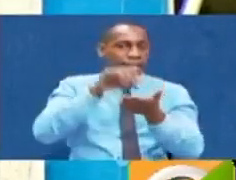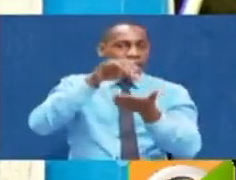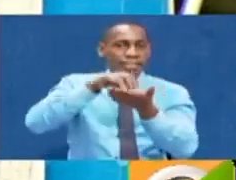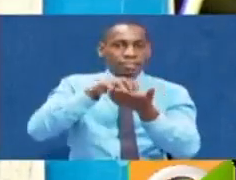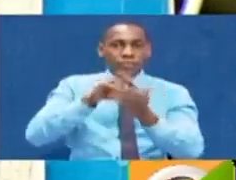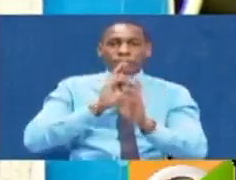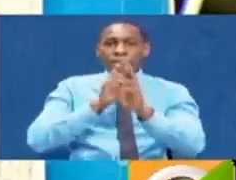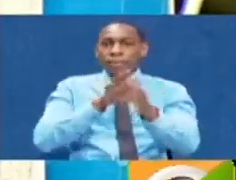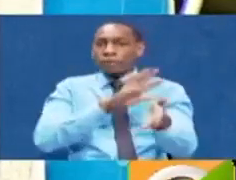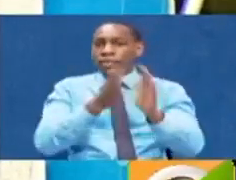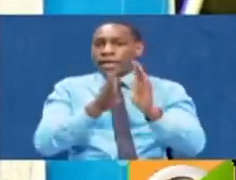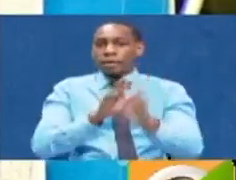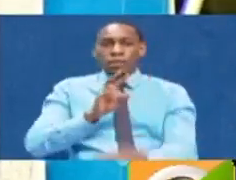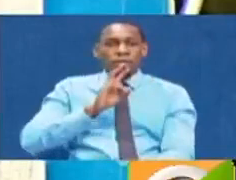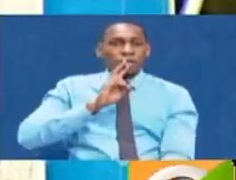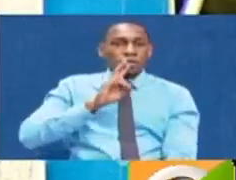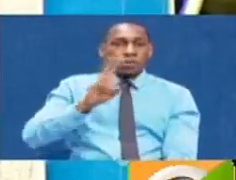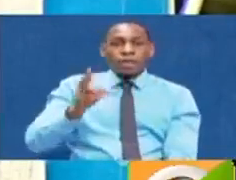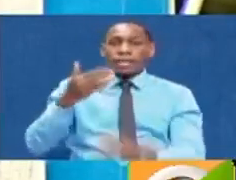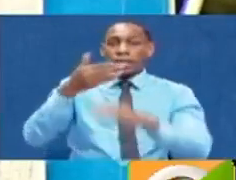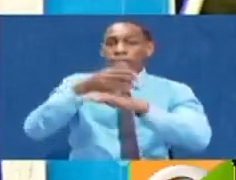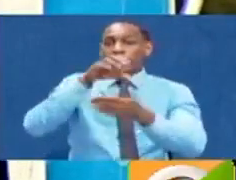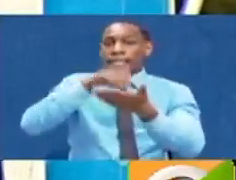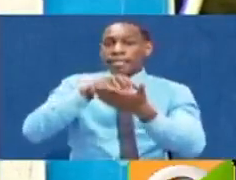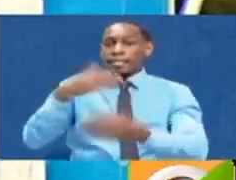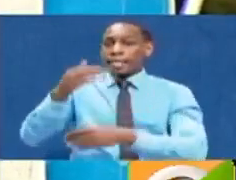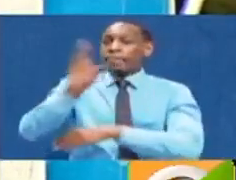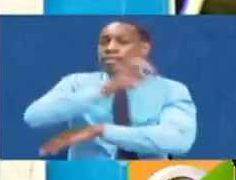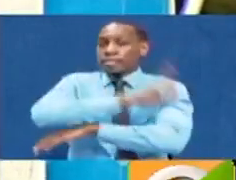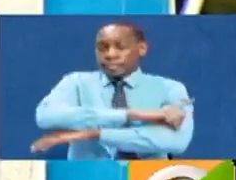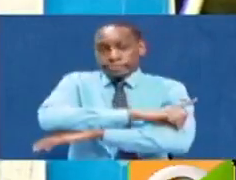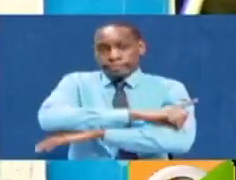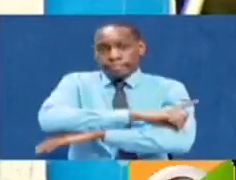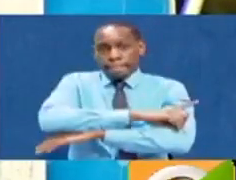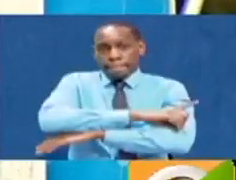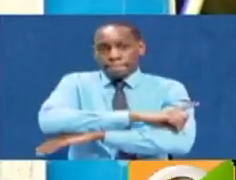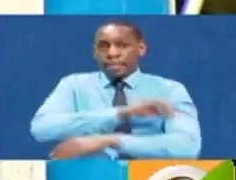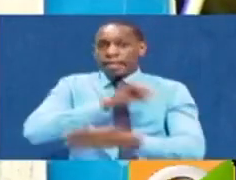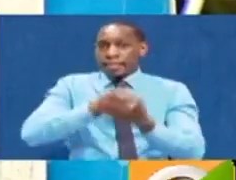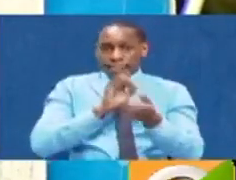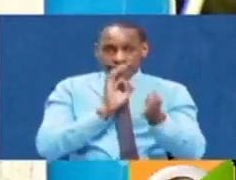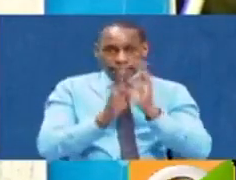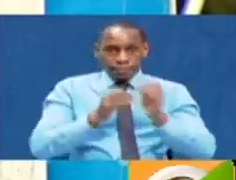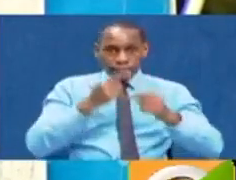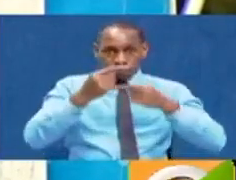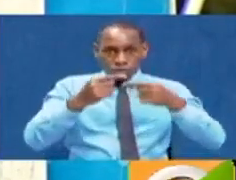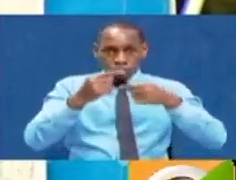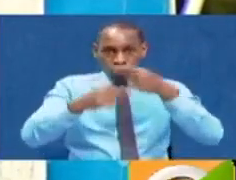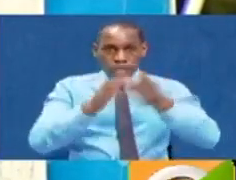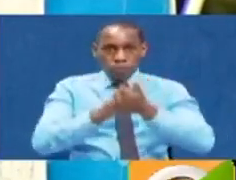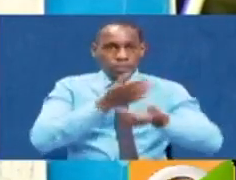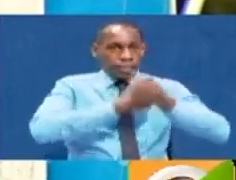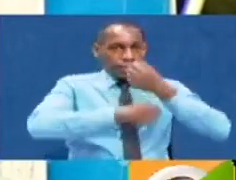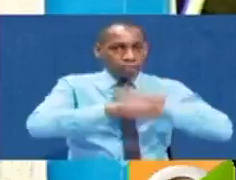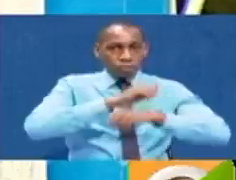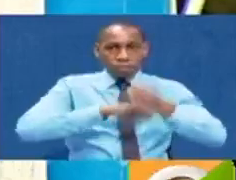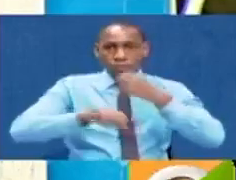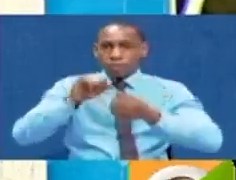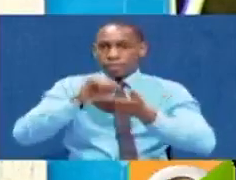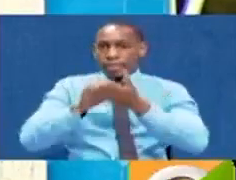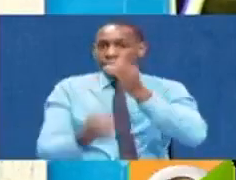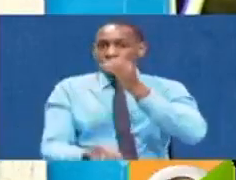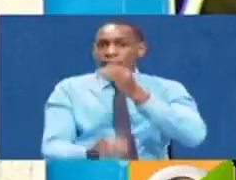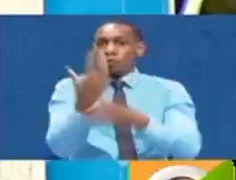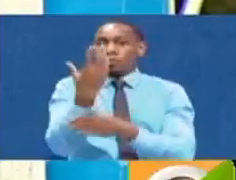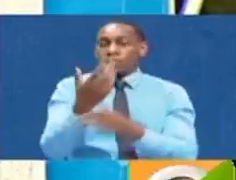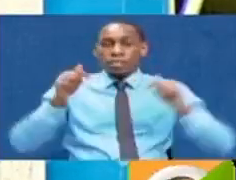we'll be reporting about 200 plus cases per day. That is if we continue with the measures and the interventions that we